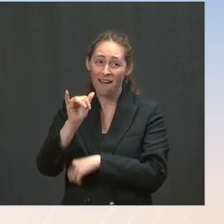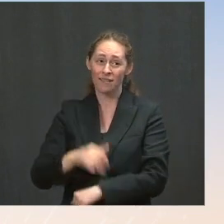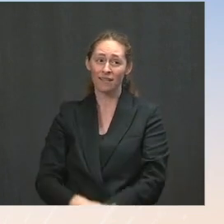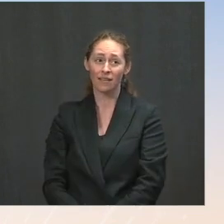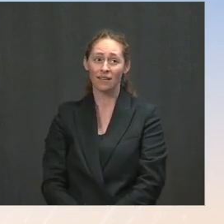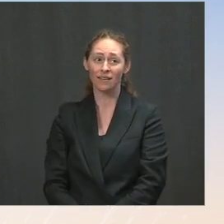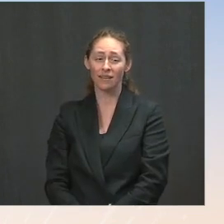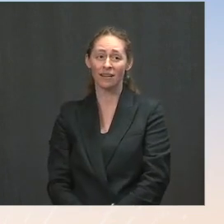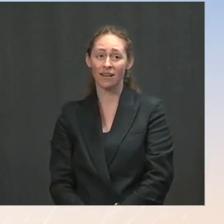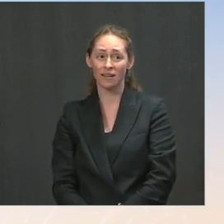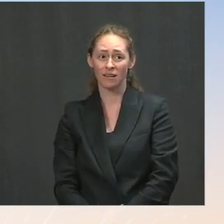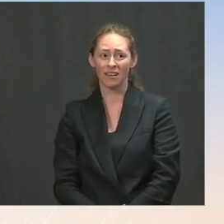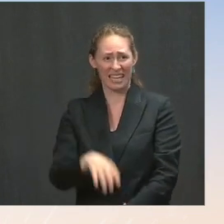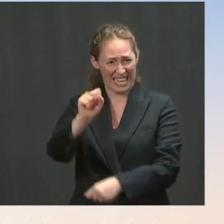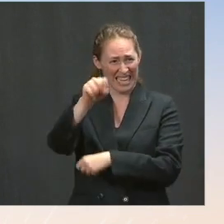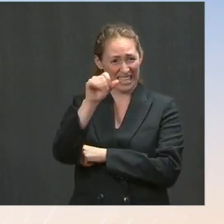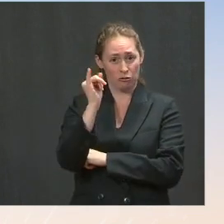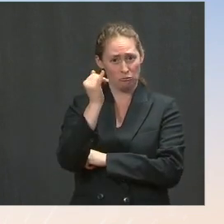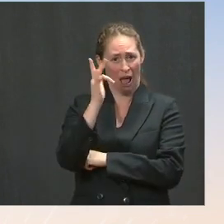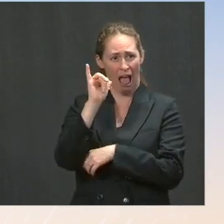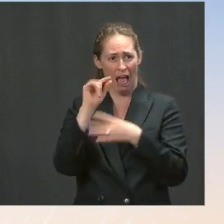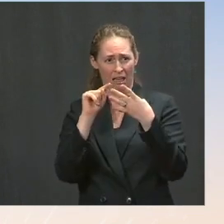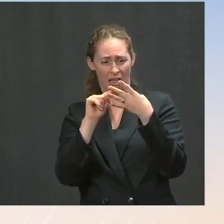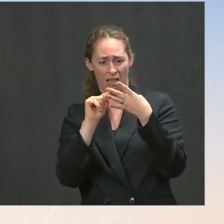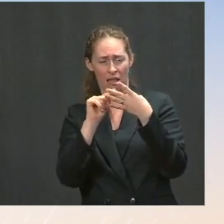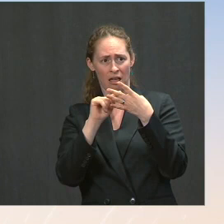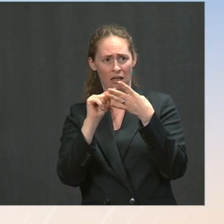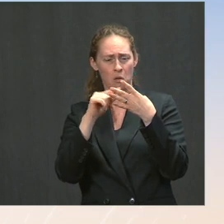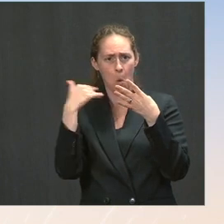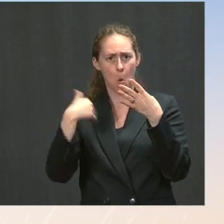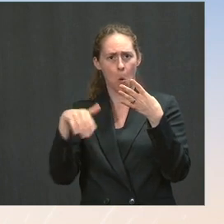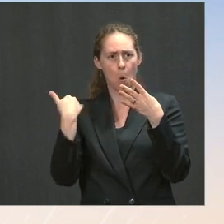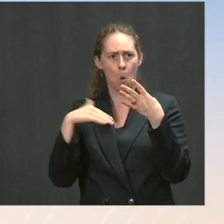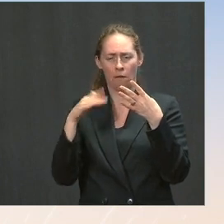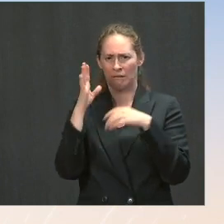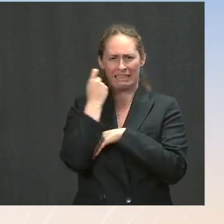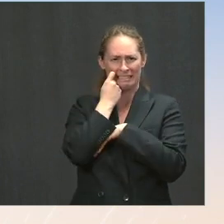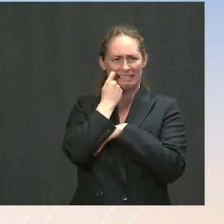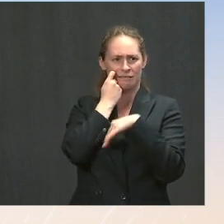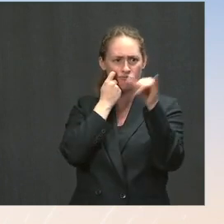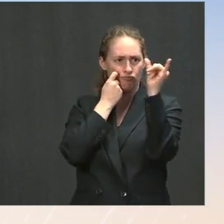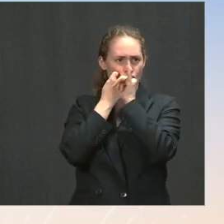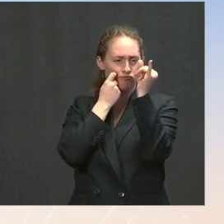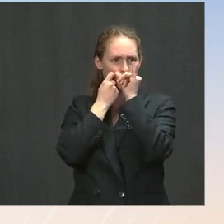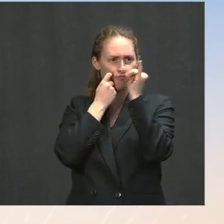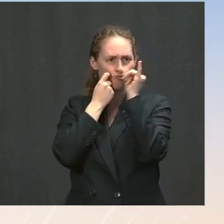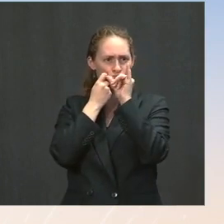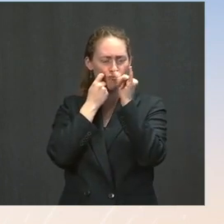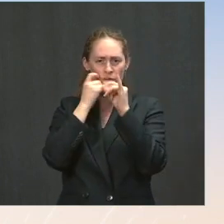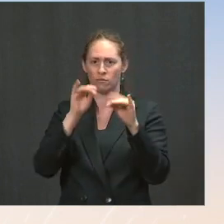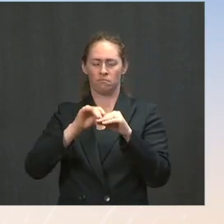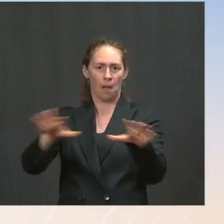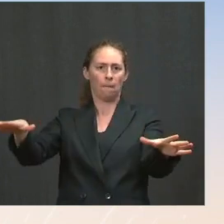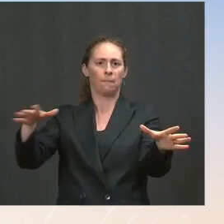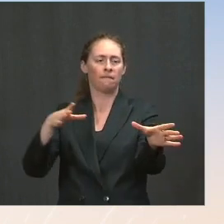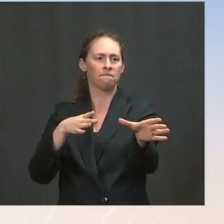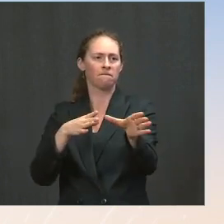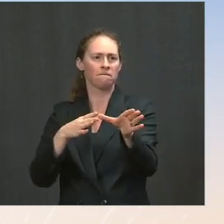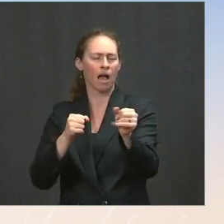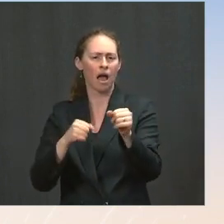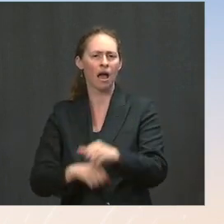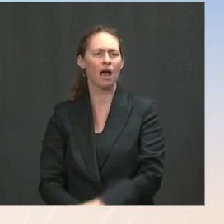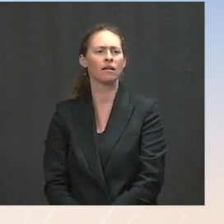or mid-July, which I know isn't that long ago, that the Delta variant became the dominant spread. So, when I talk to hospitals in places